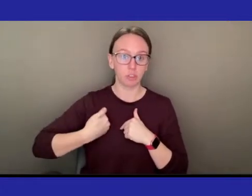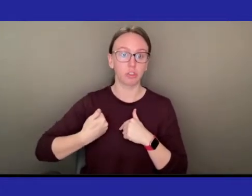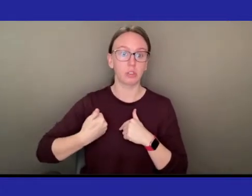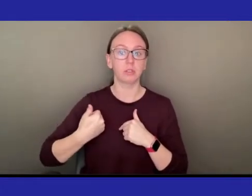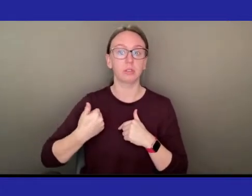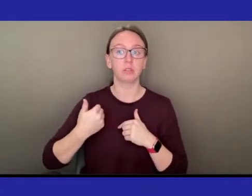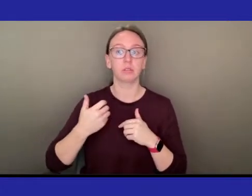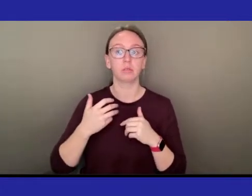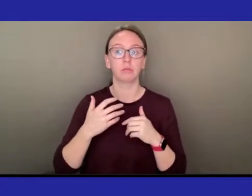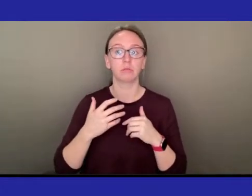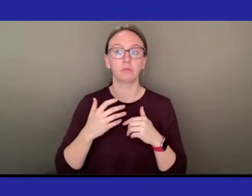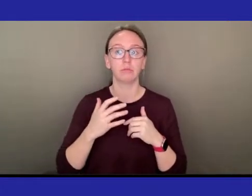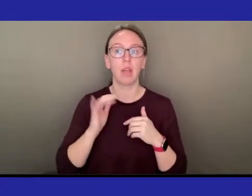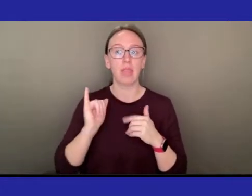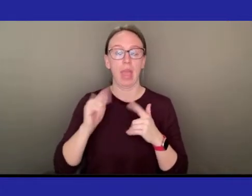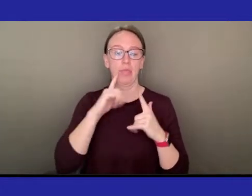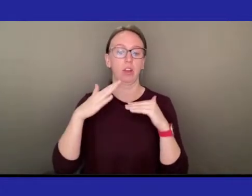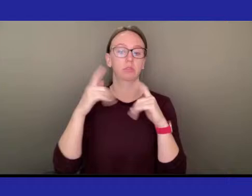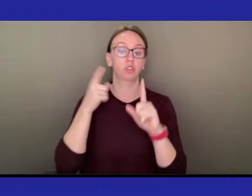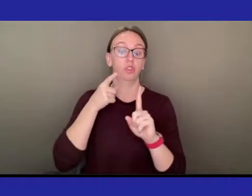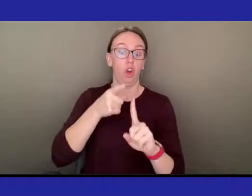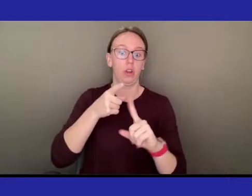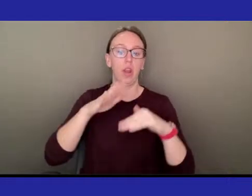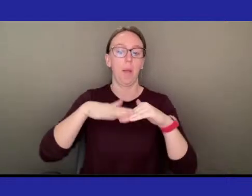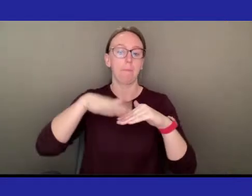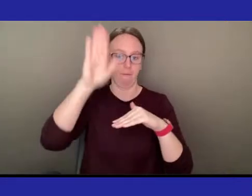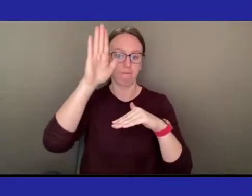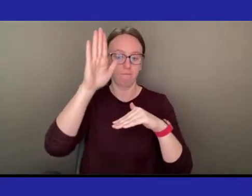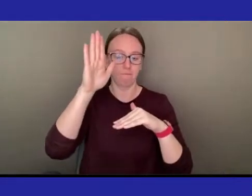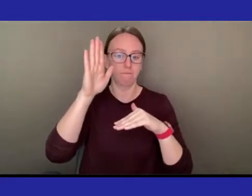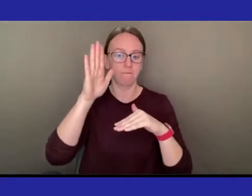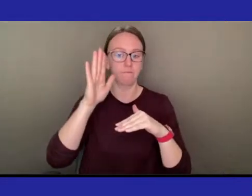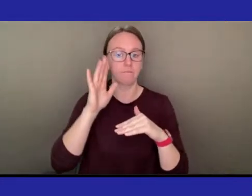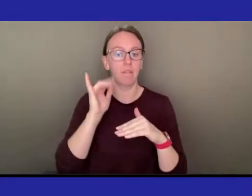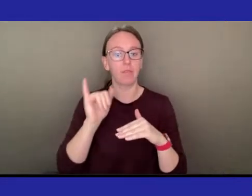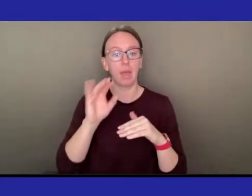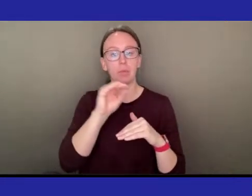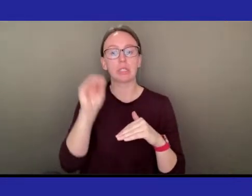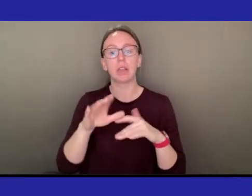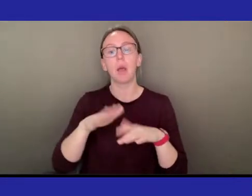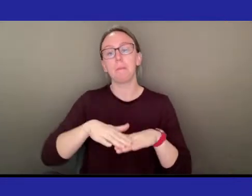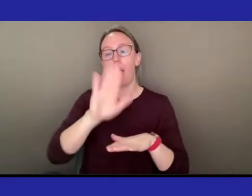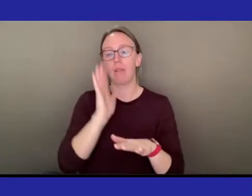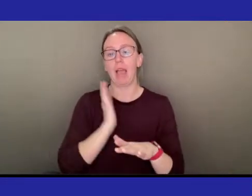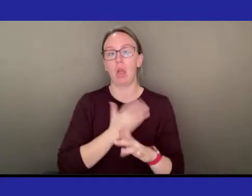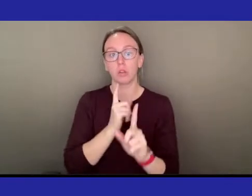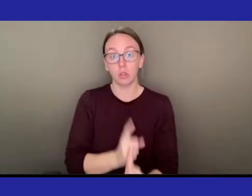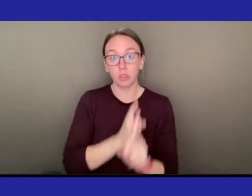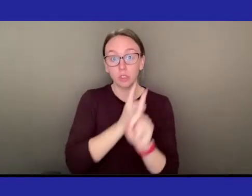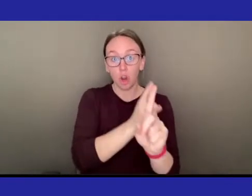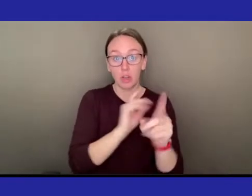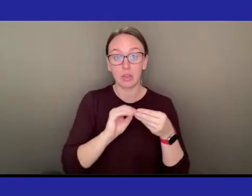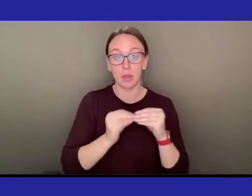target, the percentages were well above the target numbers. Next slide.